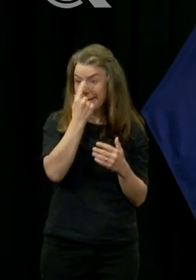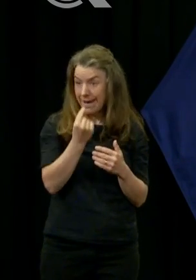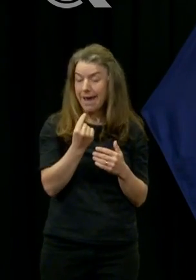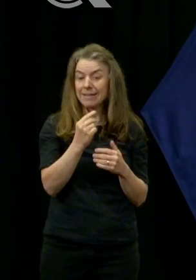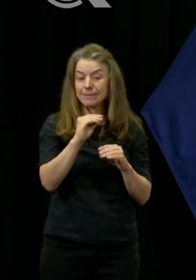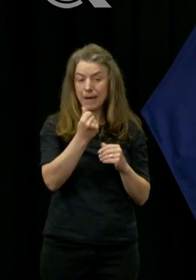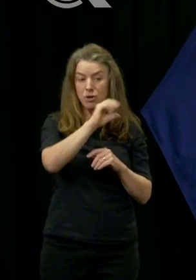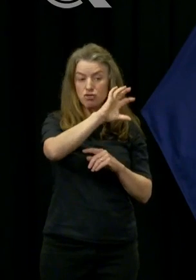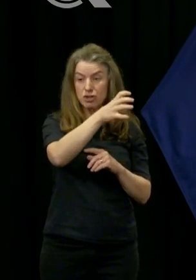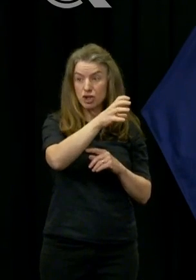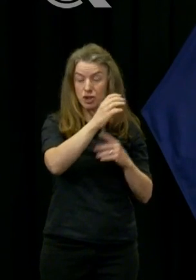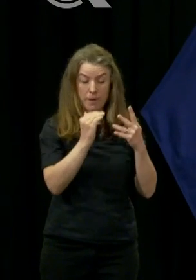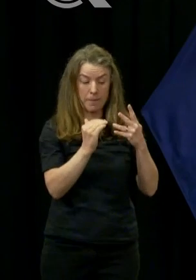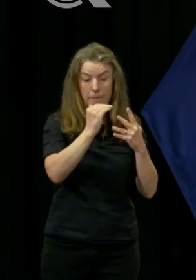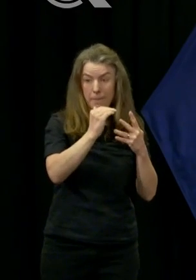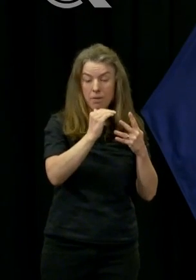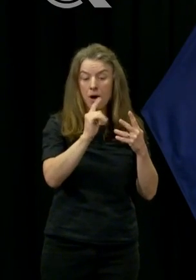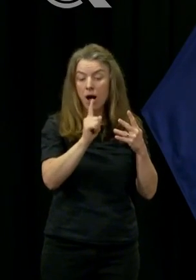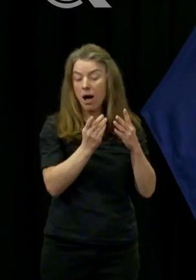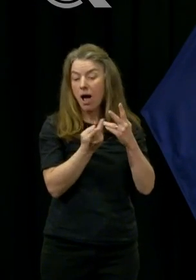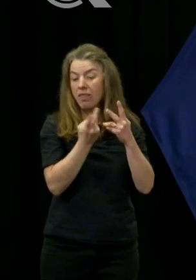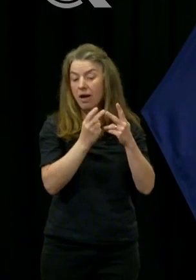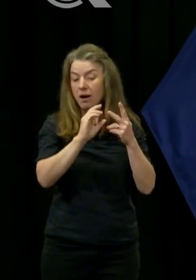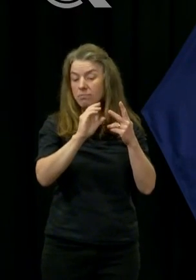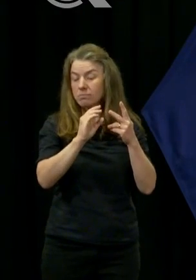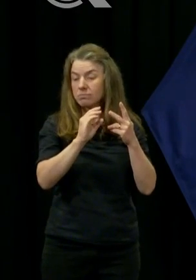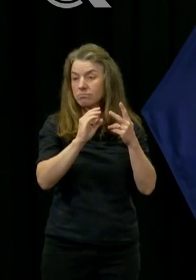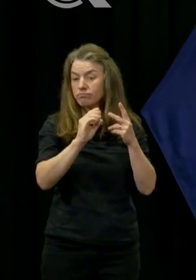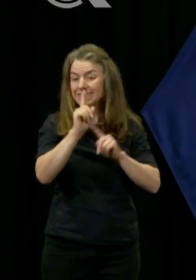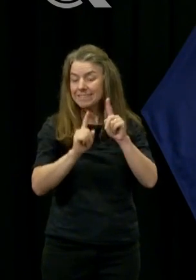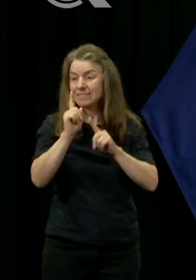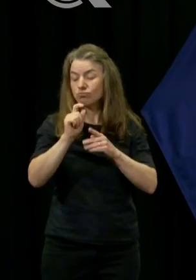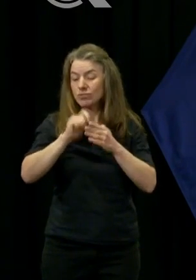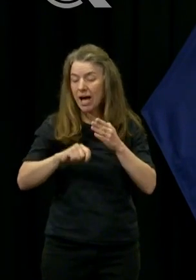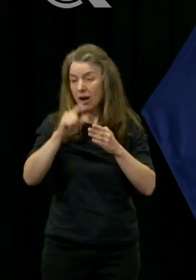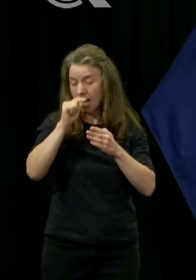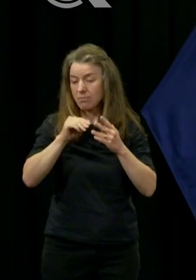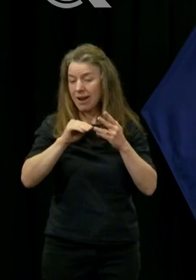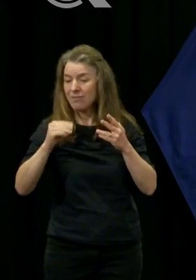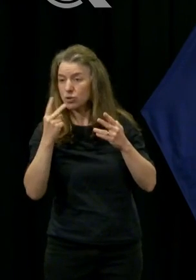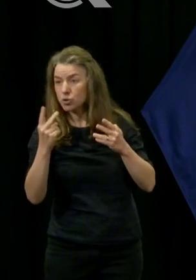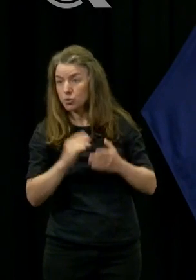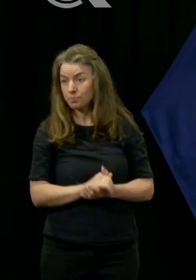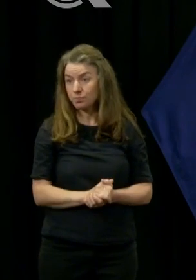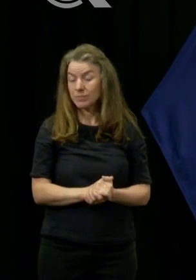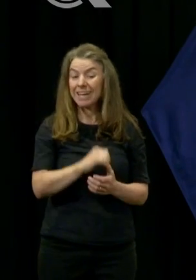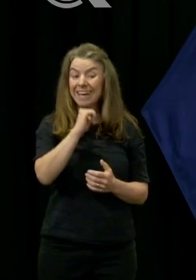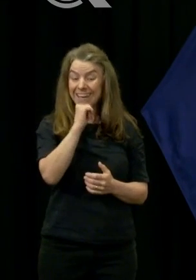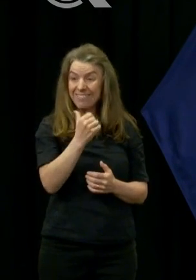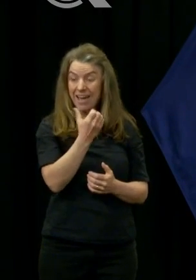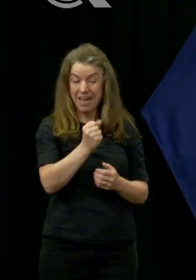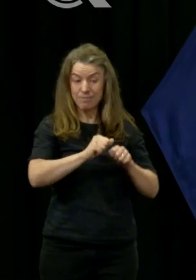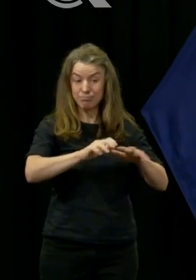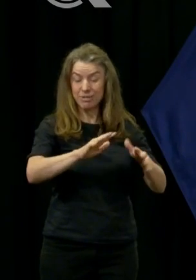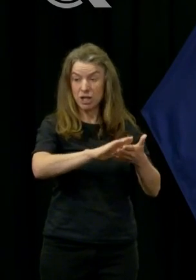have regions move up the alert level. The criteria we've given is if community transmission is occurring or